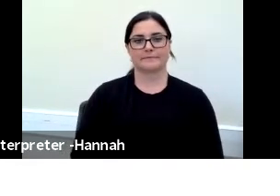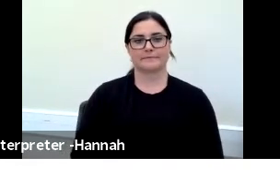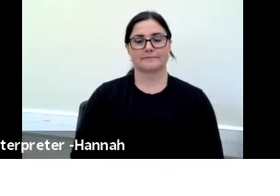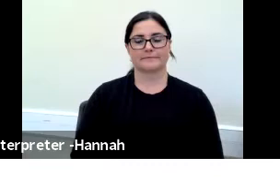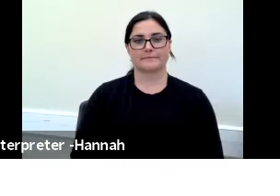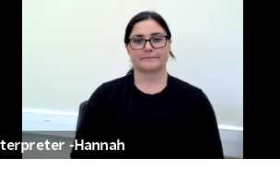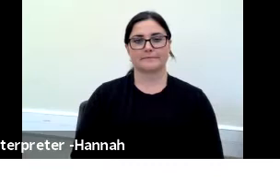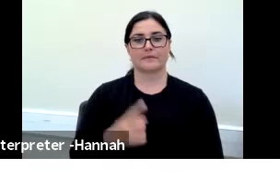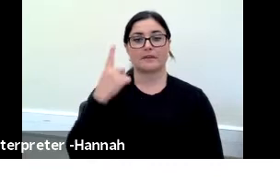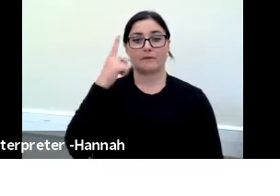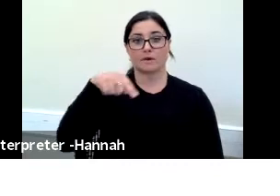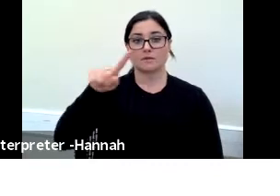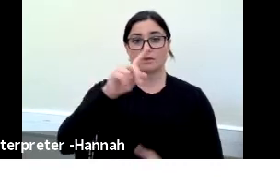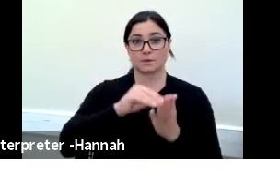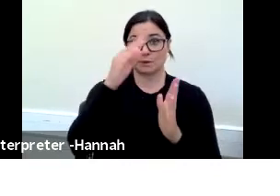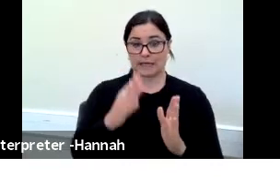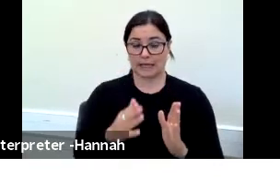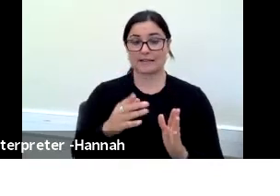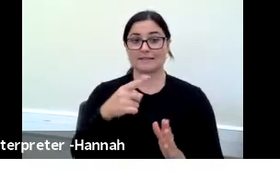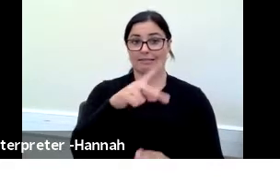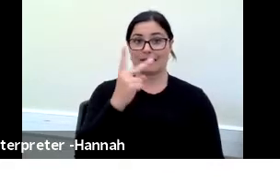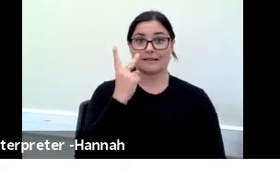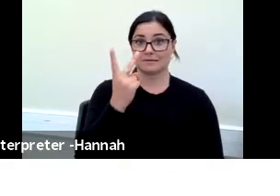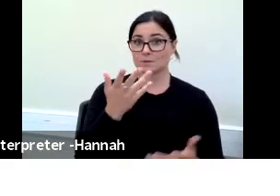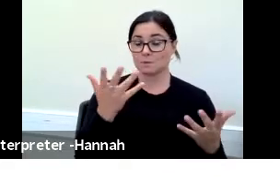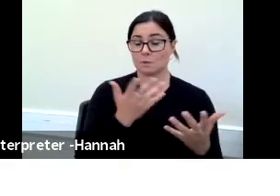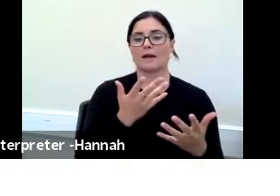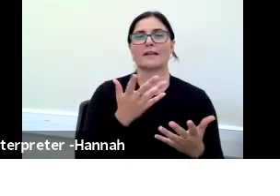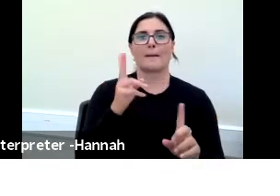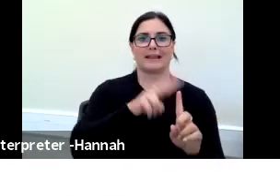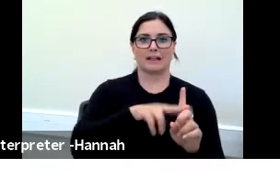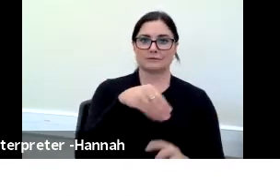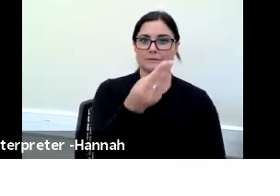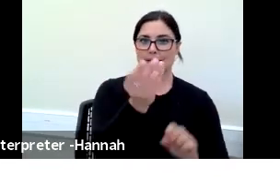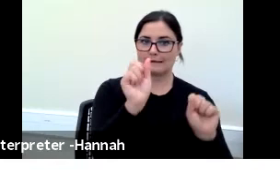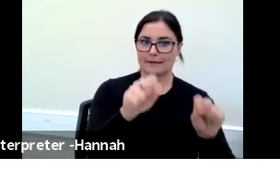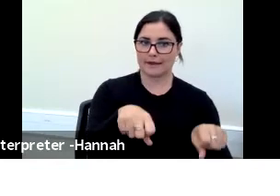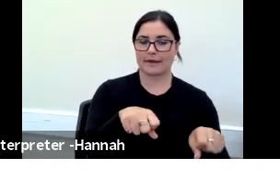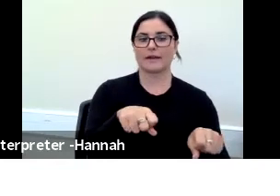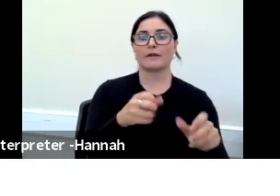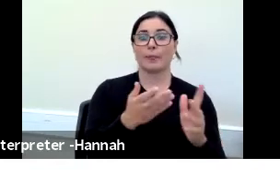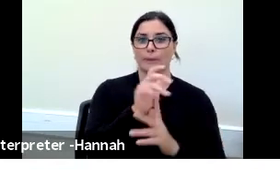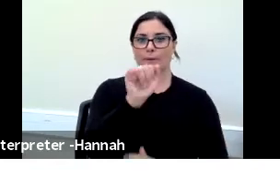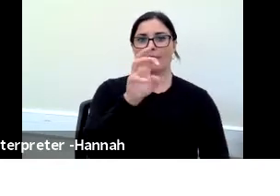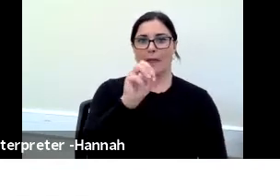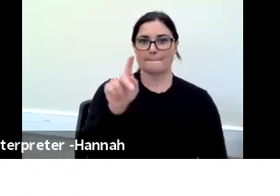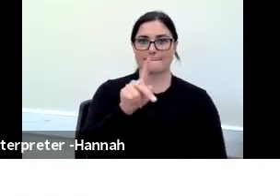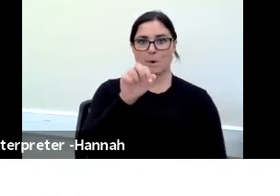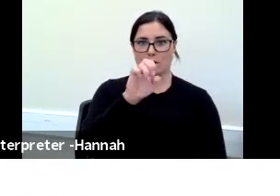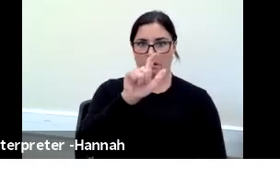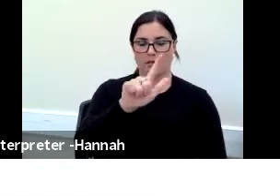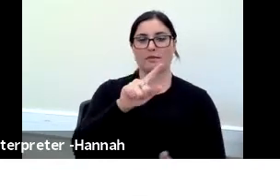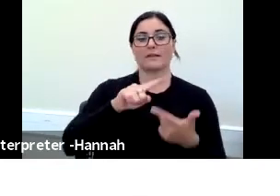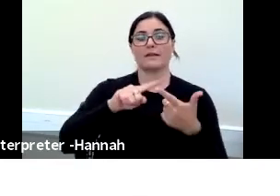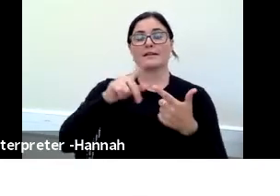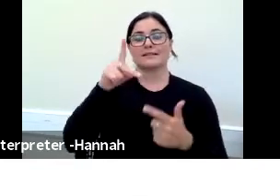And for the students on their side, they are able to submit the application through the AIM portal, and DSPS